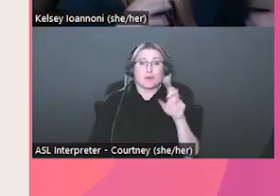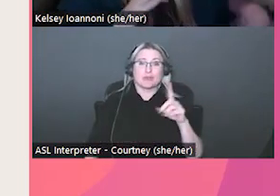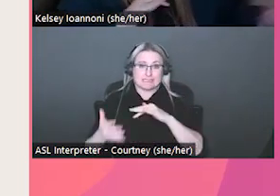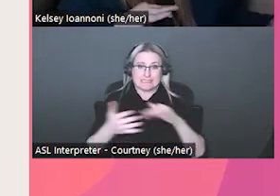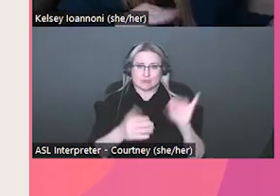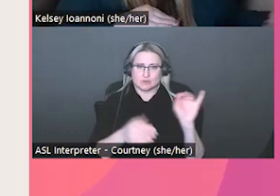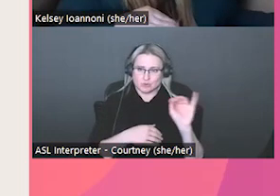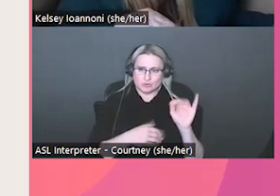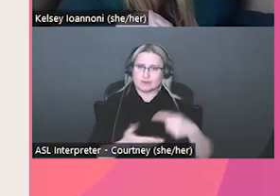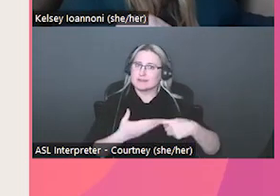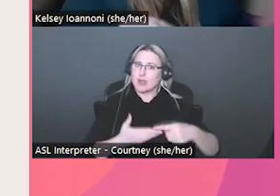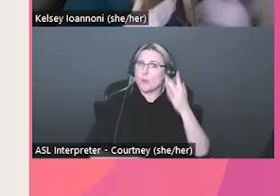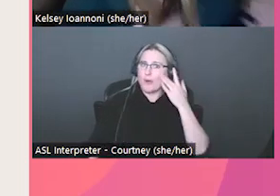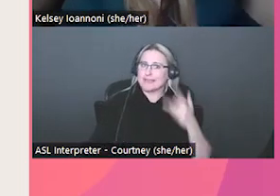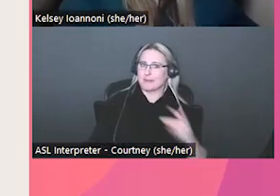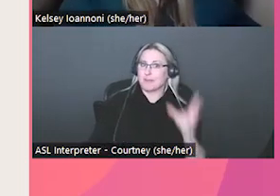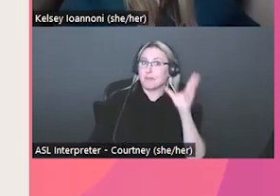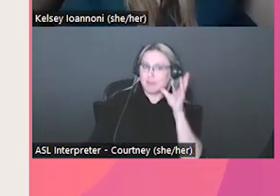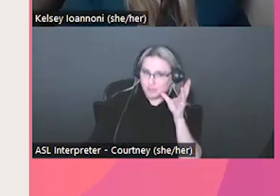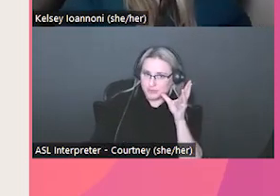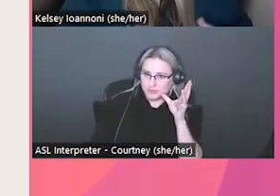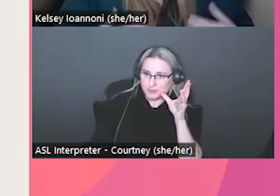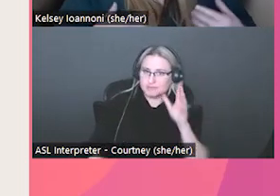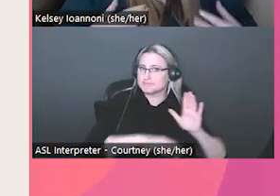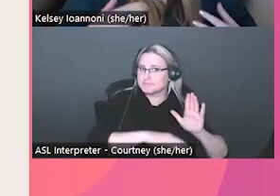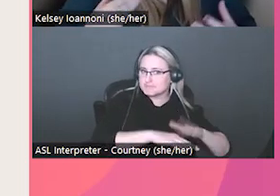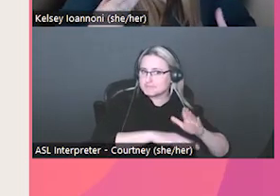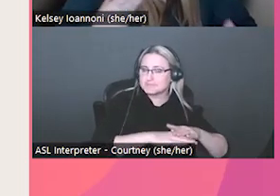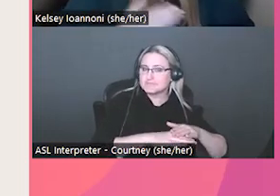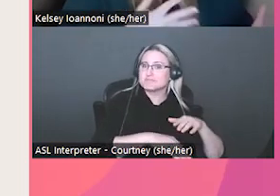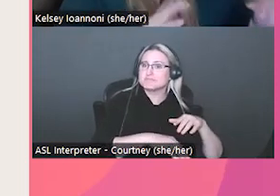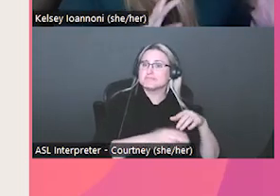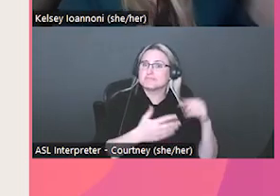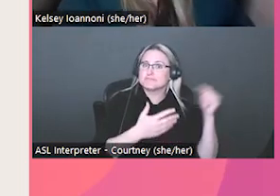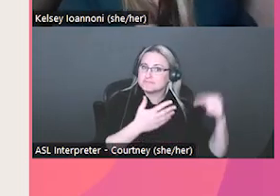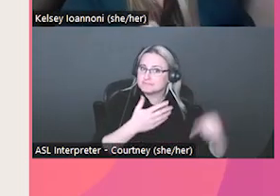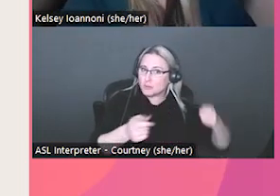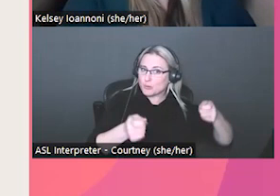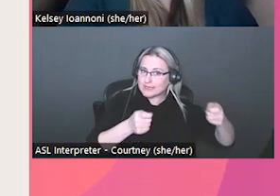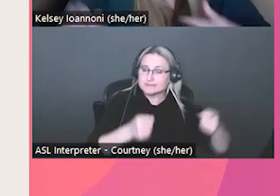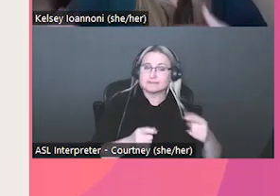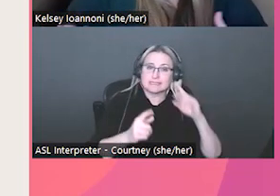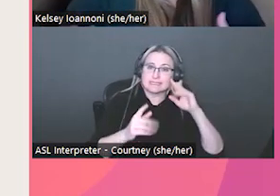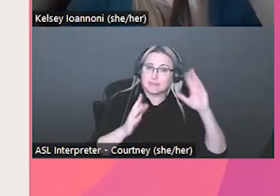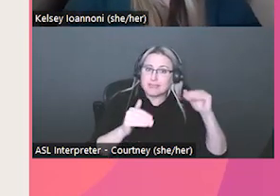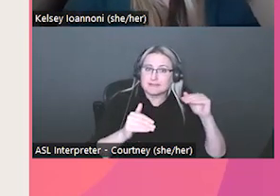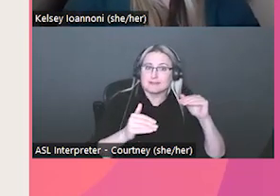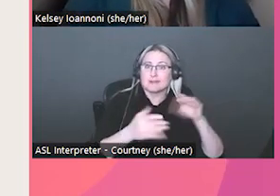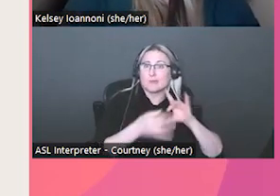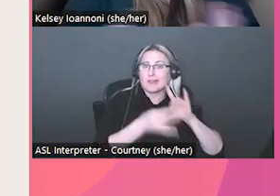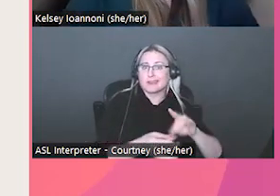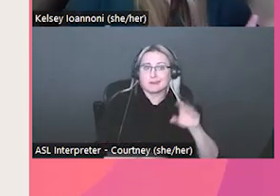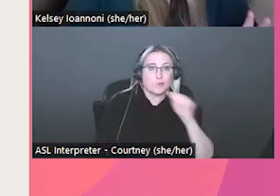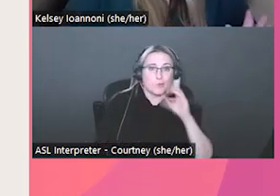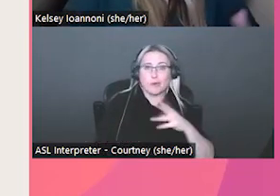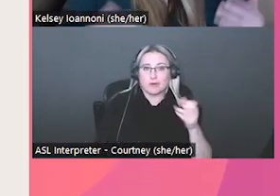discussion here on why it's mothers that are given this regulatory advice, the expected responsibility of motherhood associated with womanhood, that